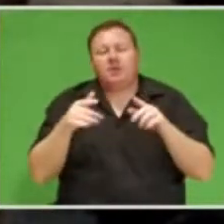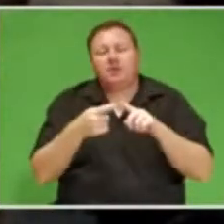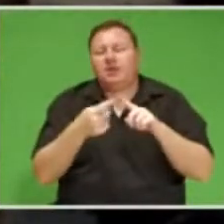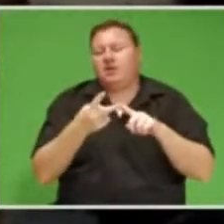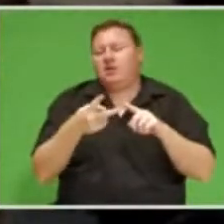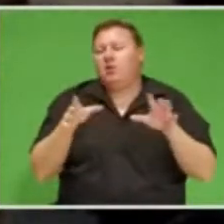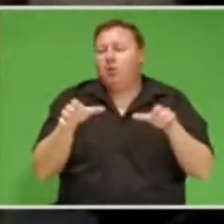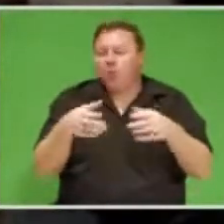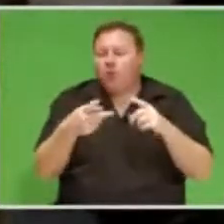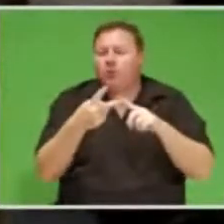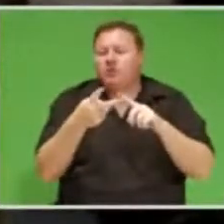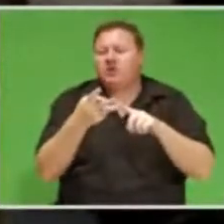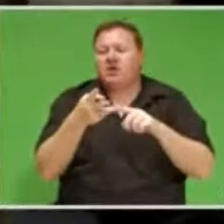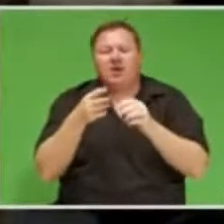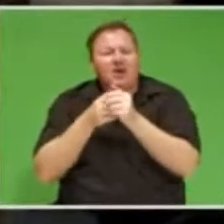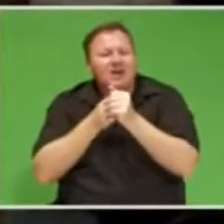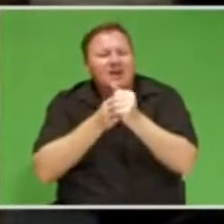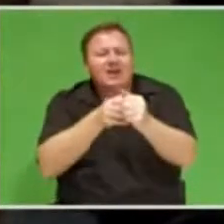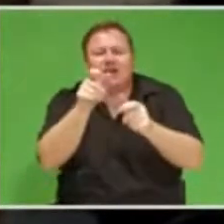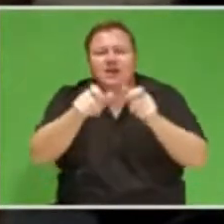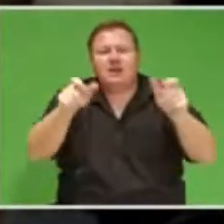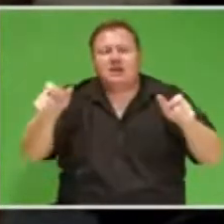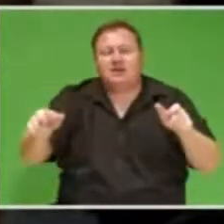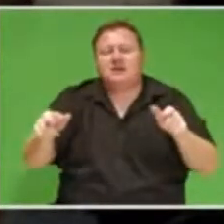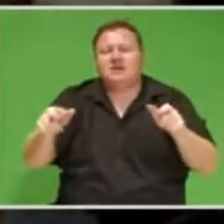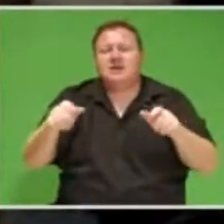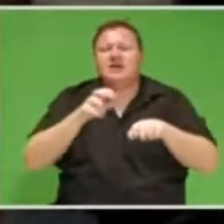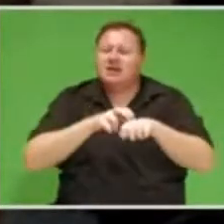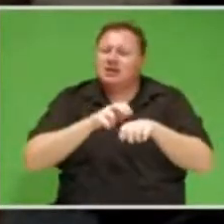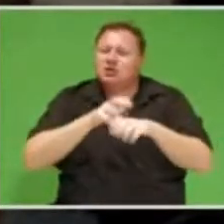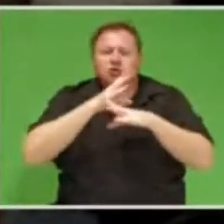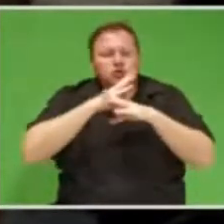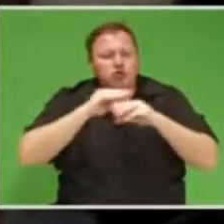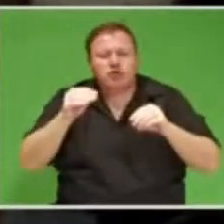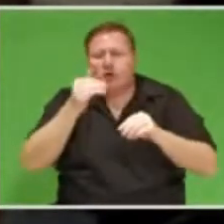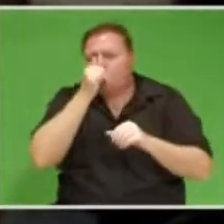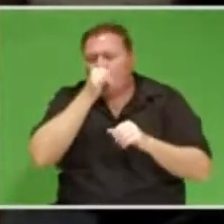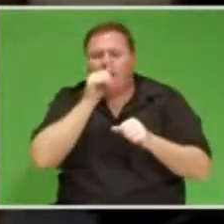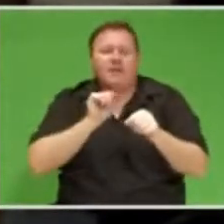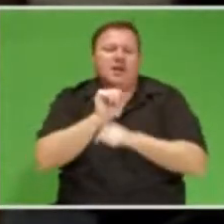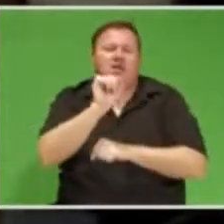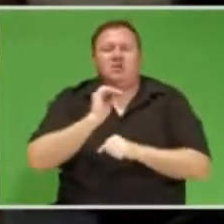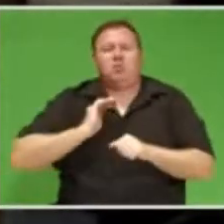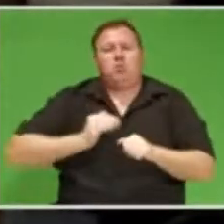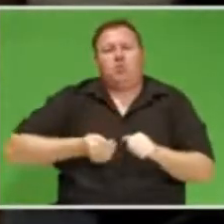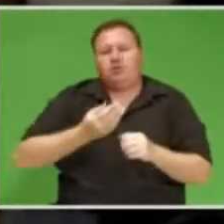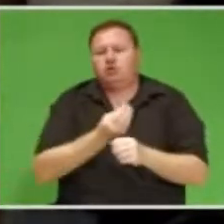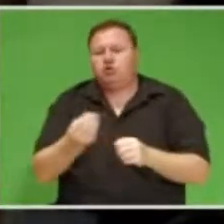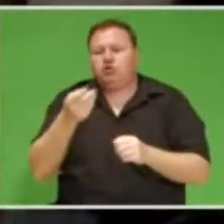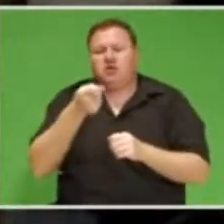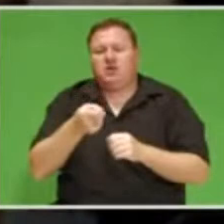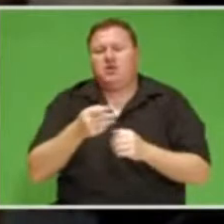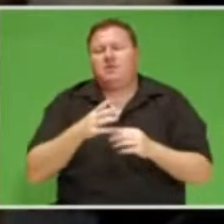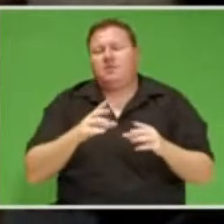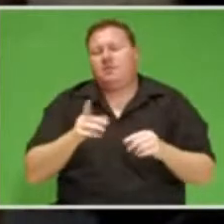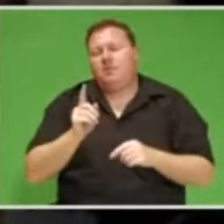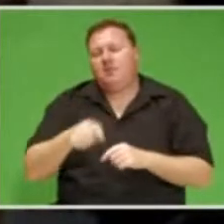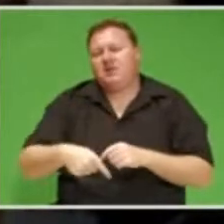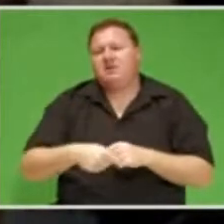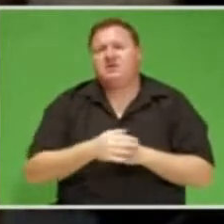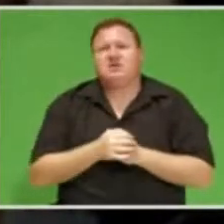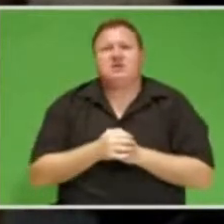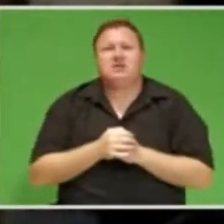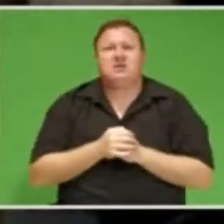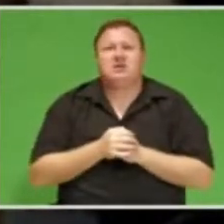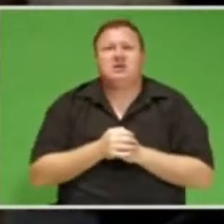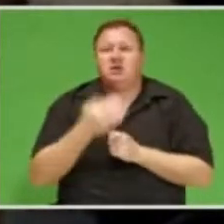leaders across society to end these crimes against women and children. Last year, I said that